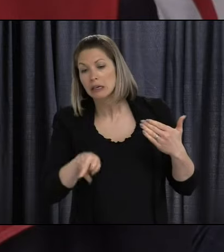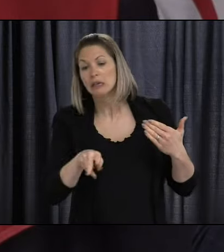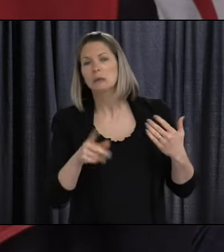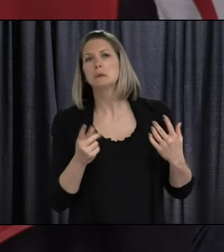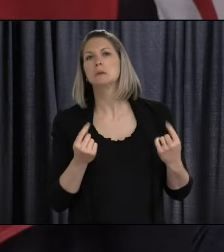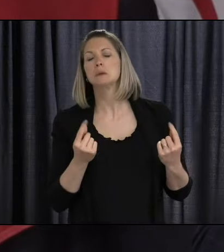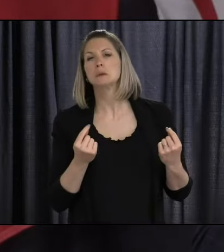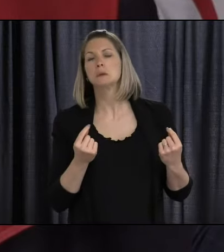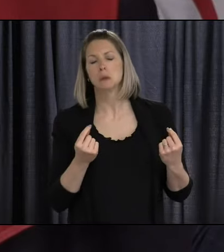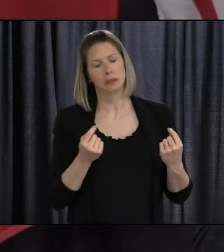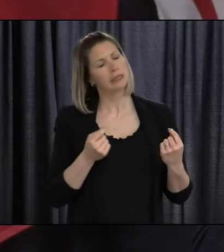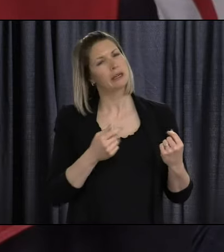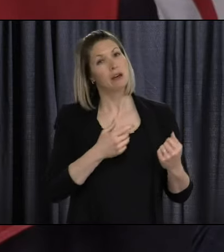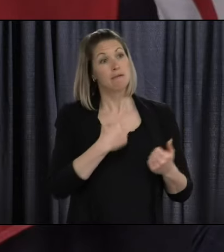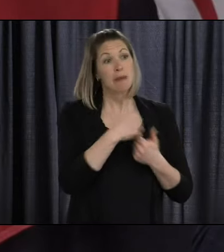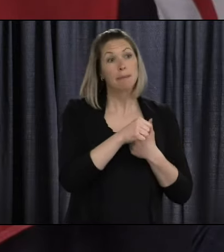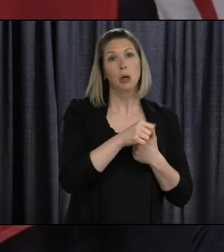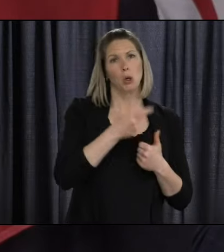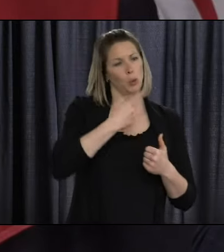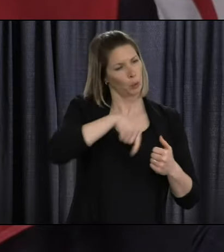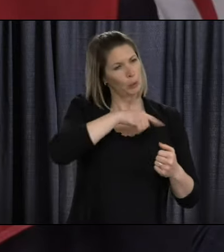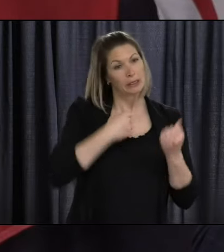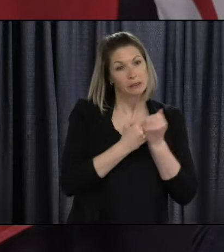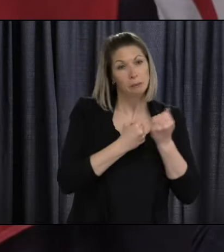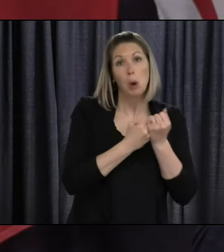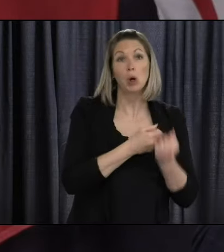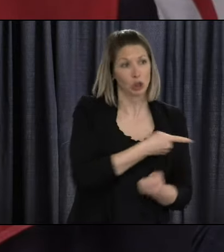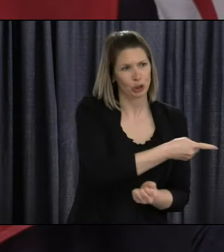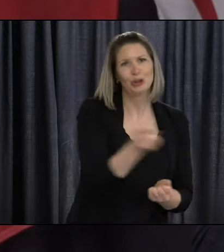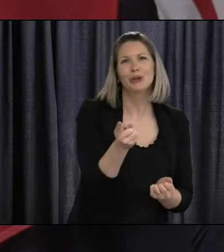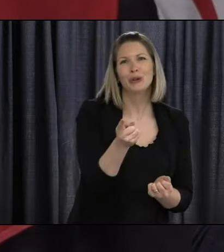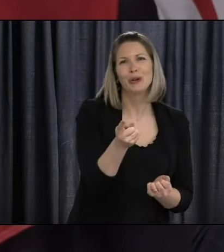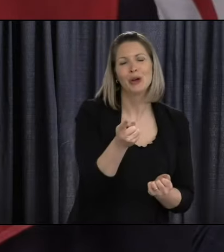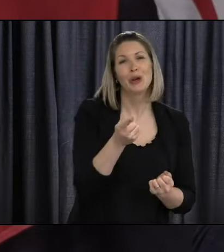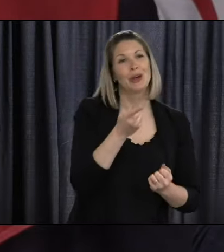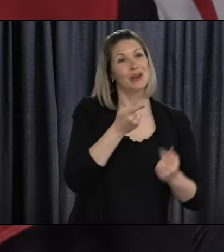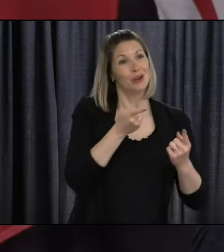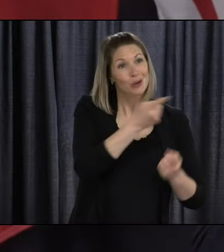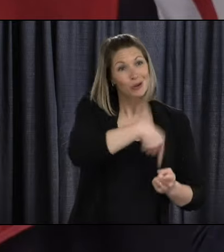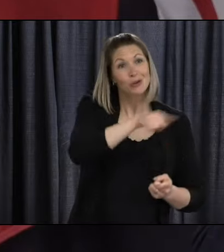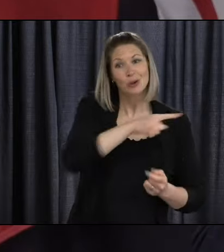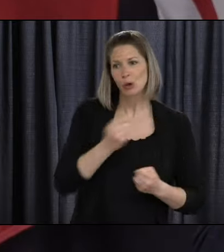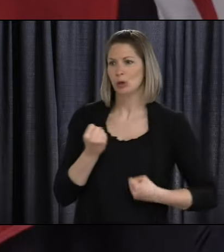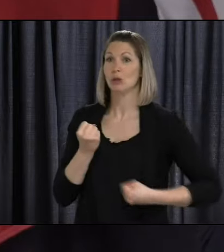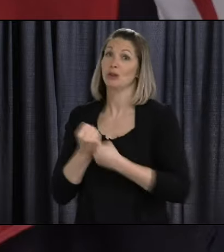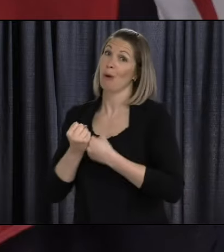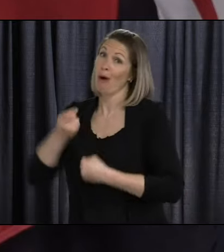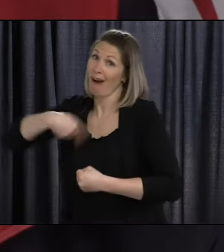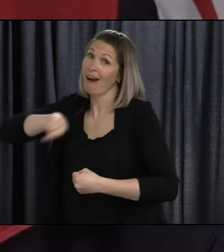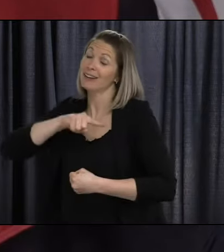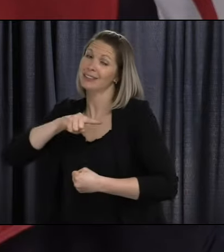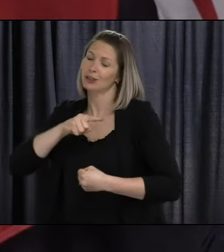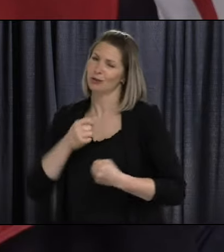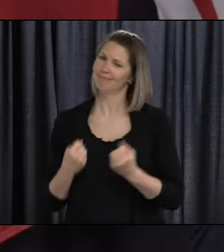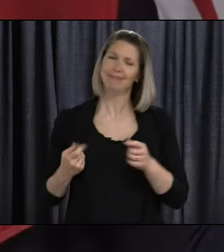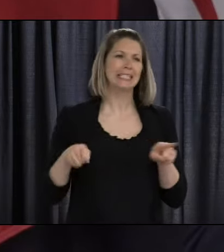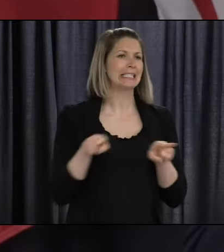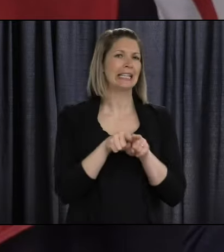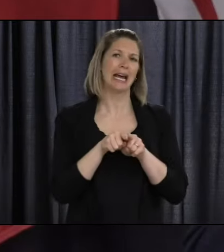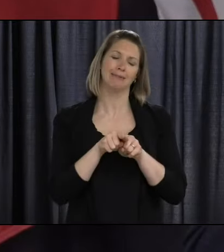with you to support you. You have supported us as a population for many years, and we will now support you at this